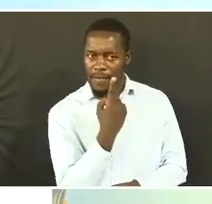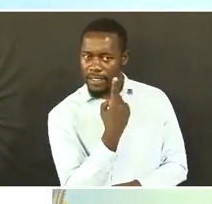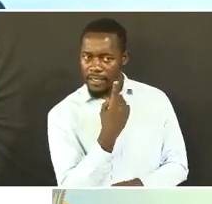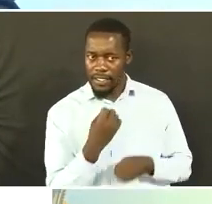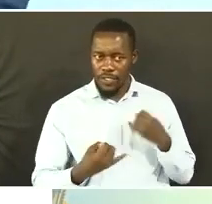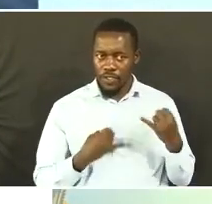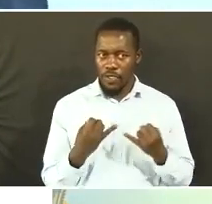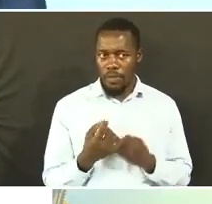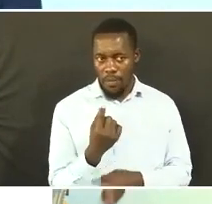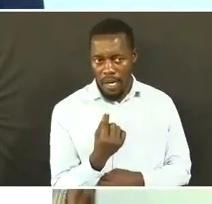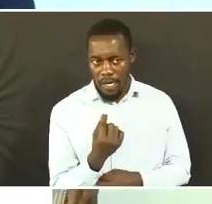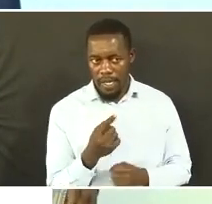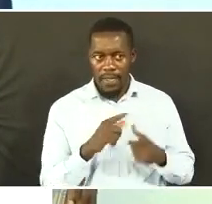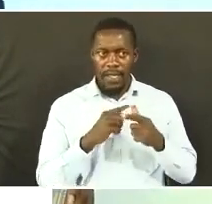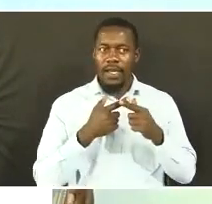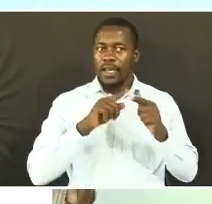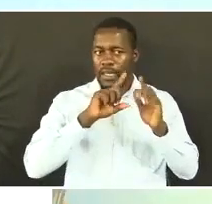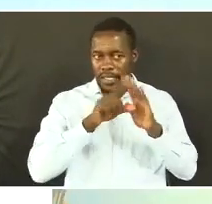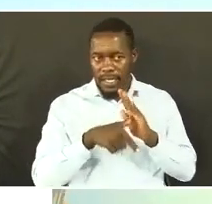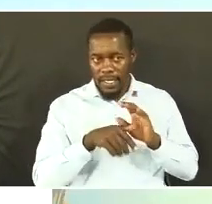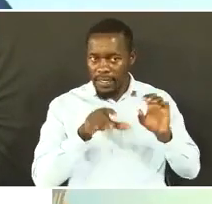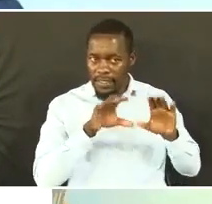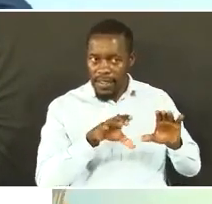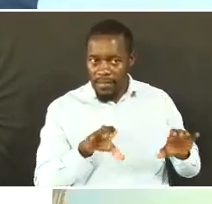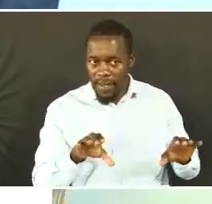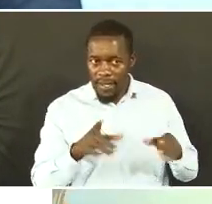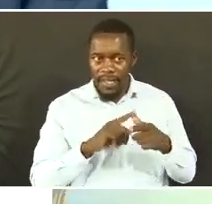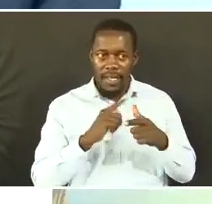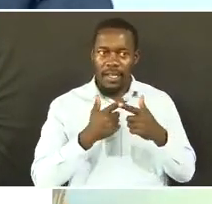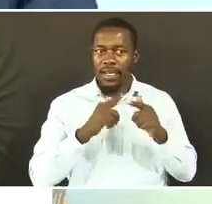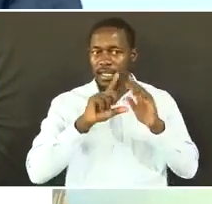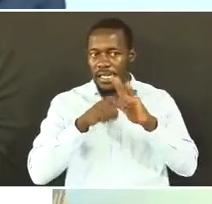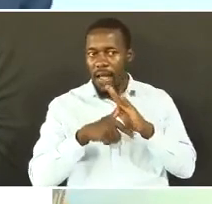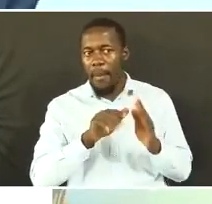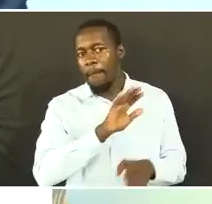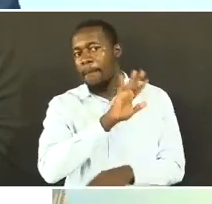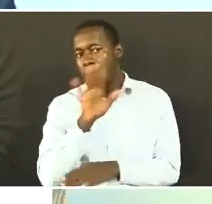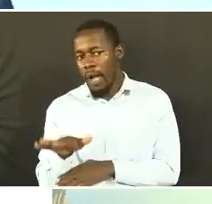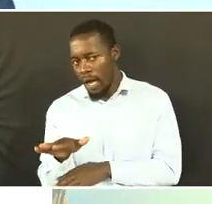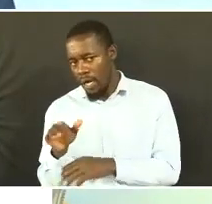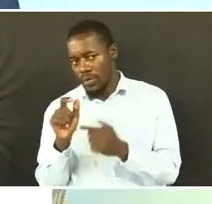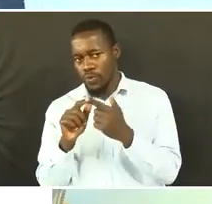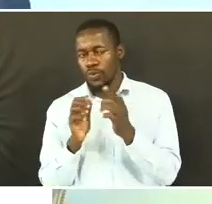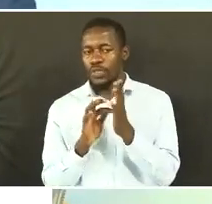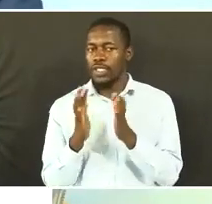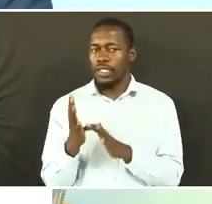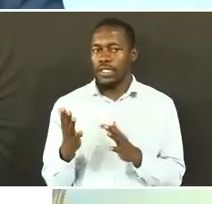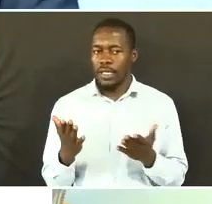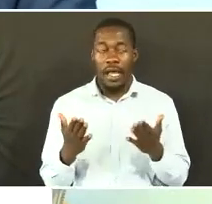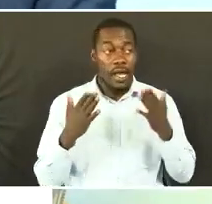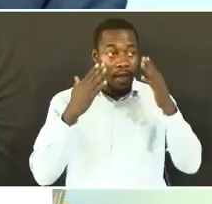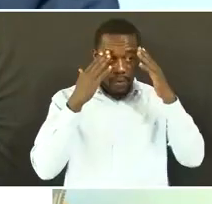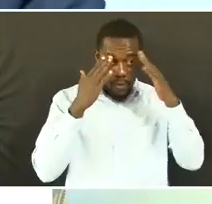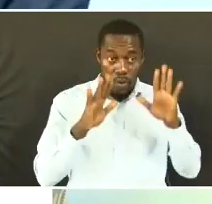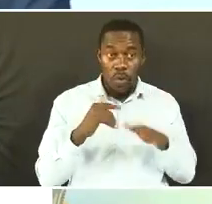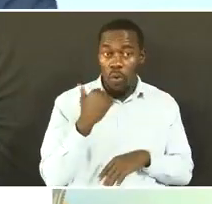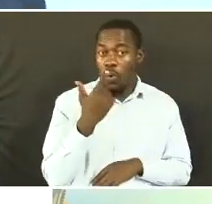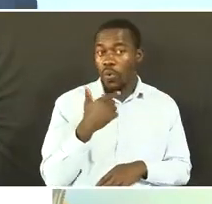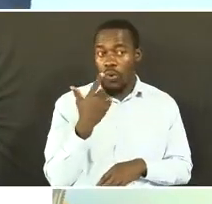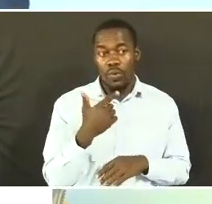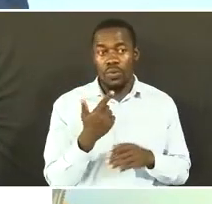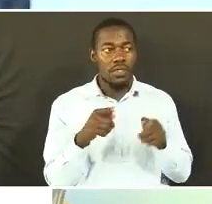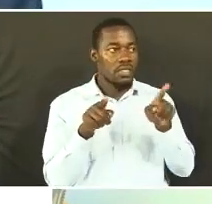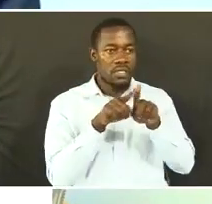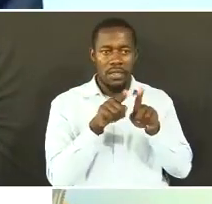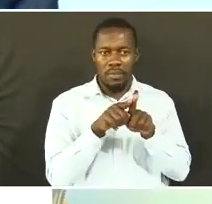friends, whether there were any zealous I will go missionaries who reached out to desperate prodigal Sean, or any